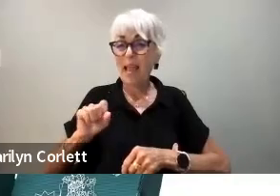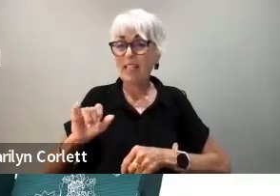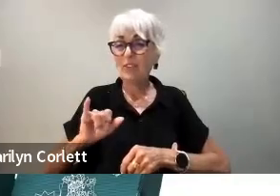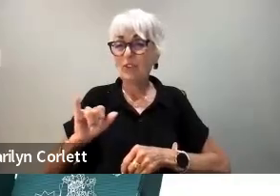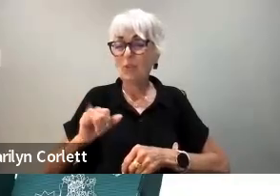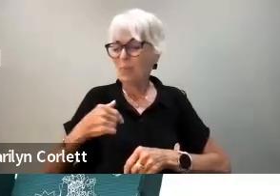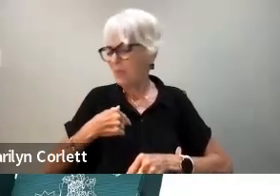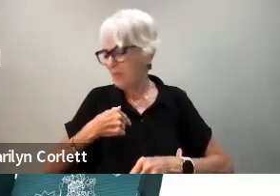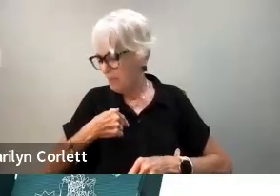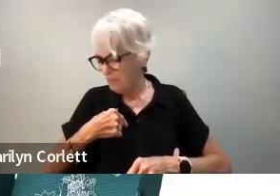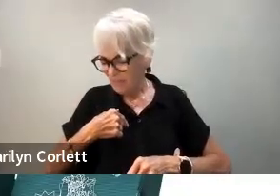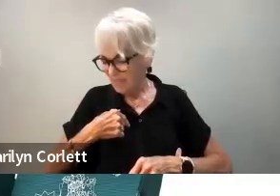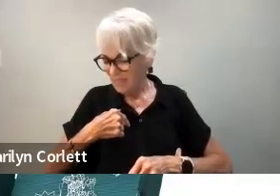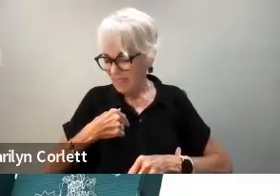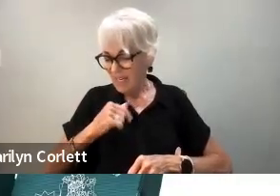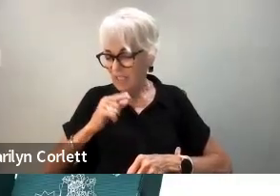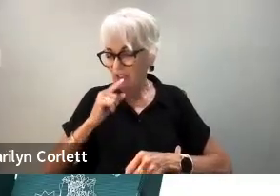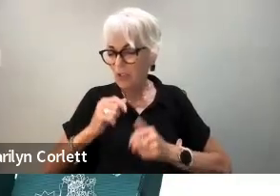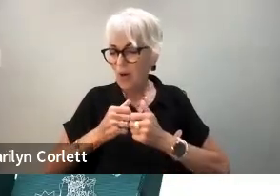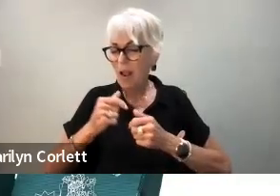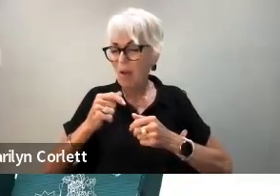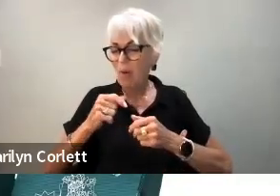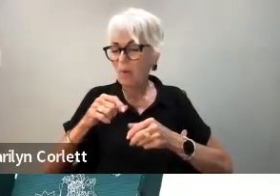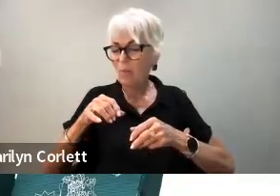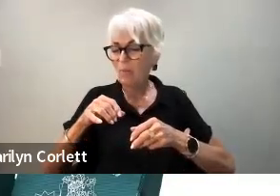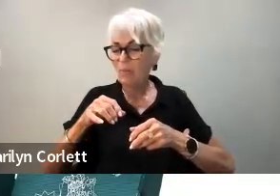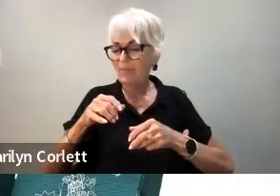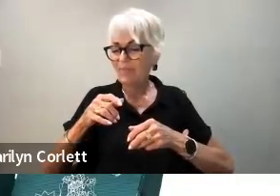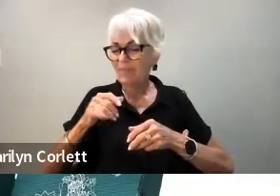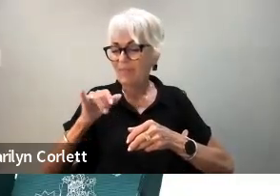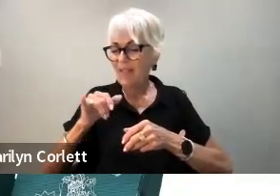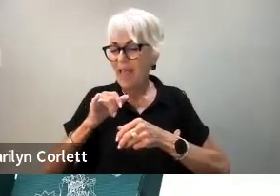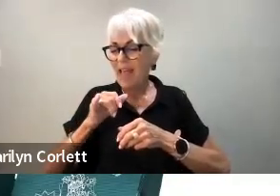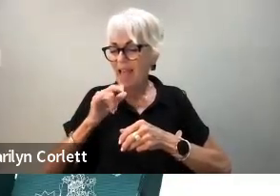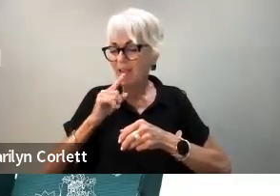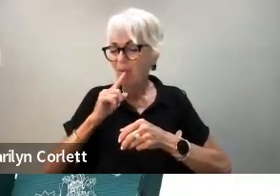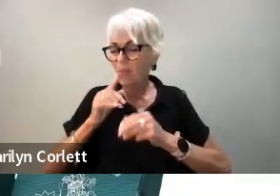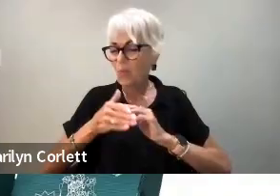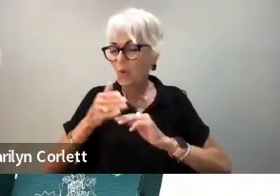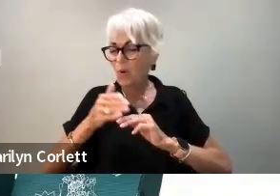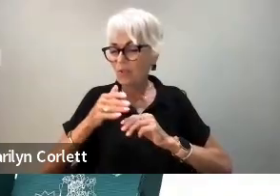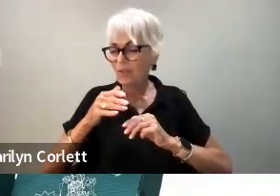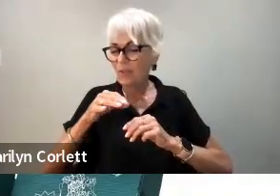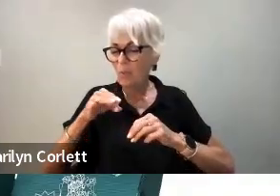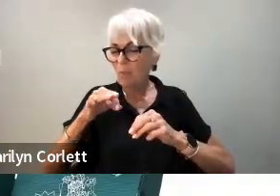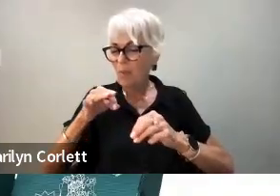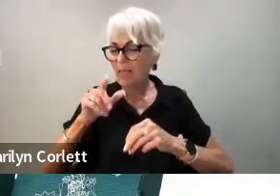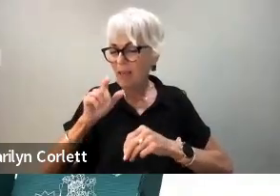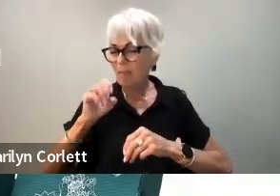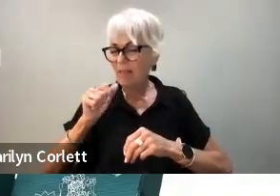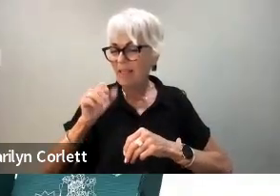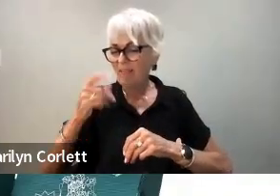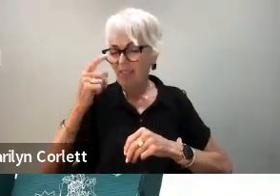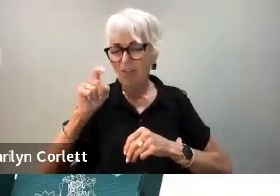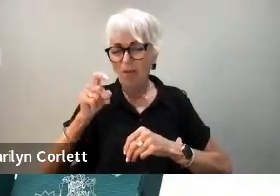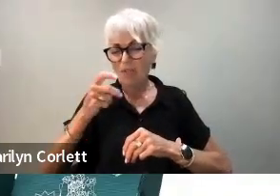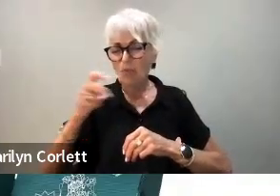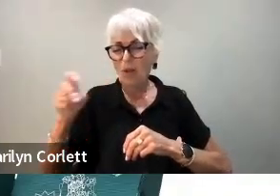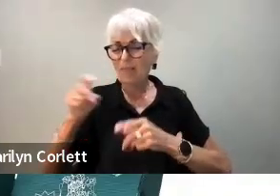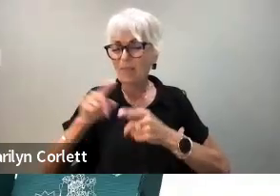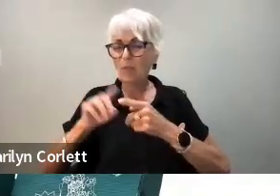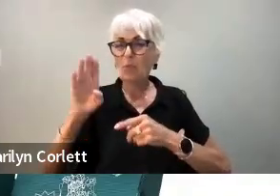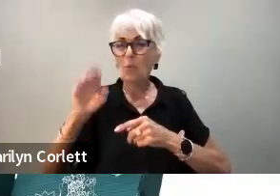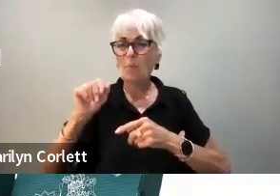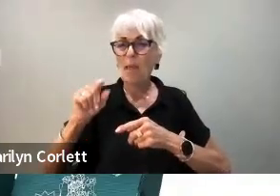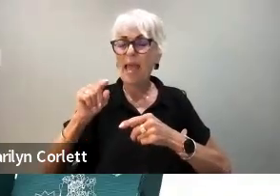with getting like leaf pickup. I don't know. I think you would probably have to transfer them to a bag that's going to be for your compost